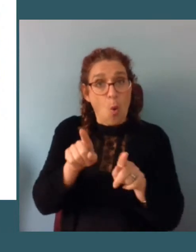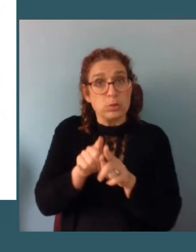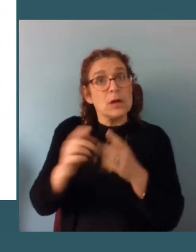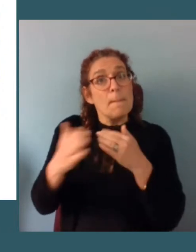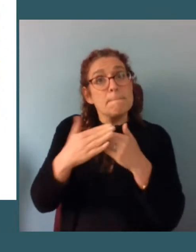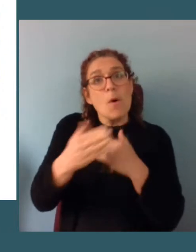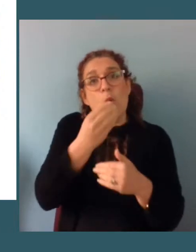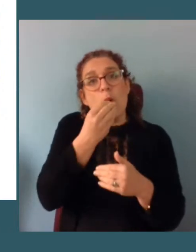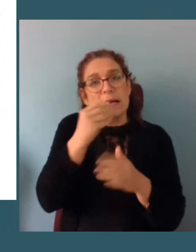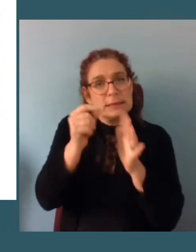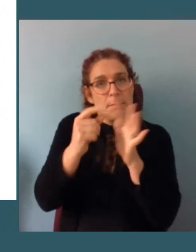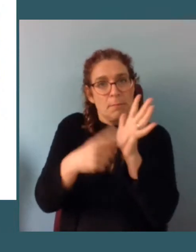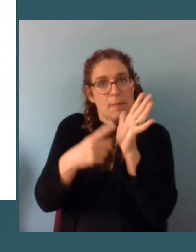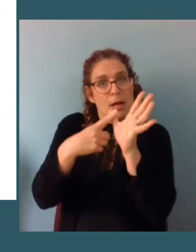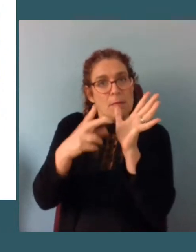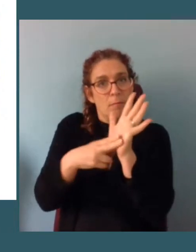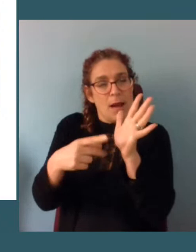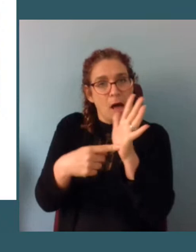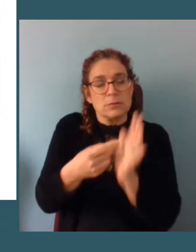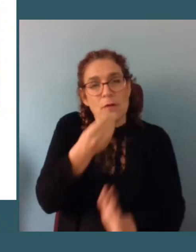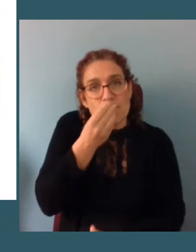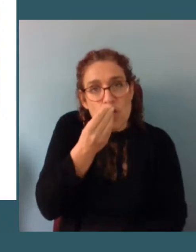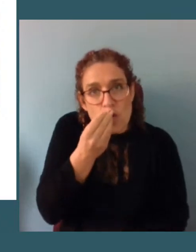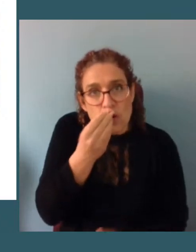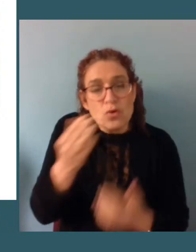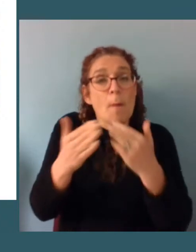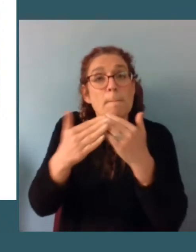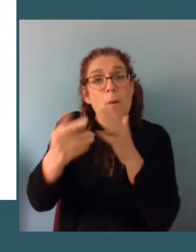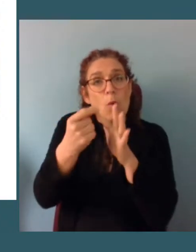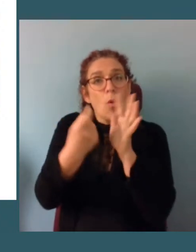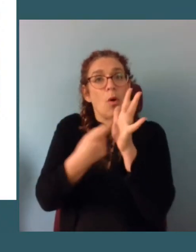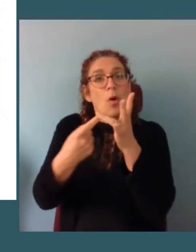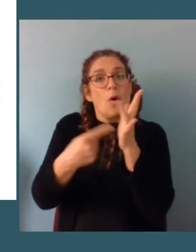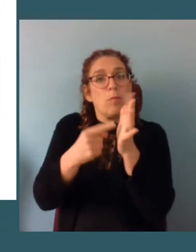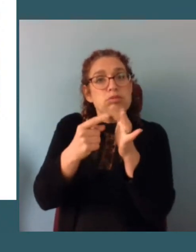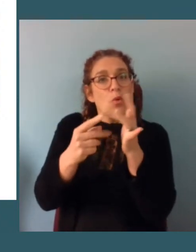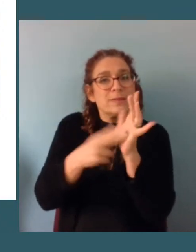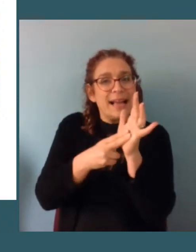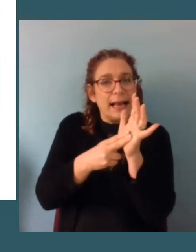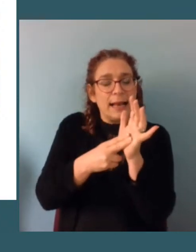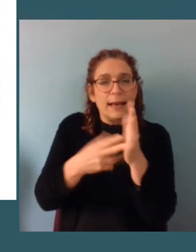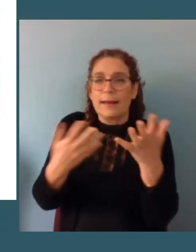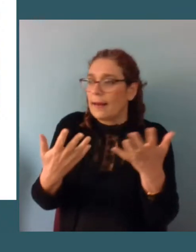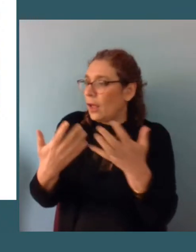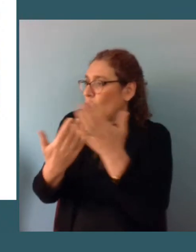new protein sources also that are coming into the diets, such as algae and things.